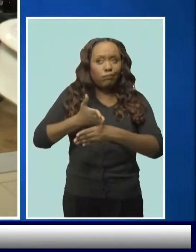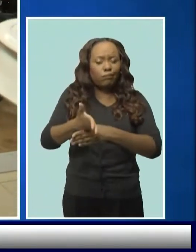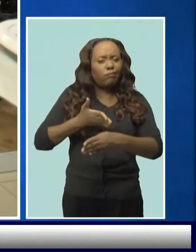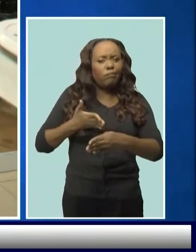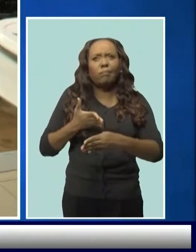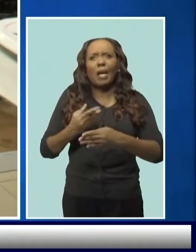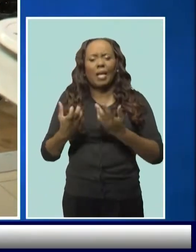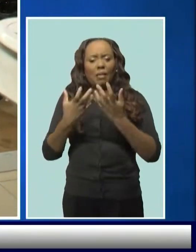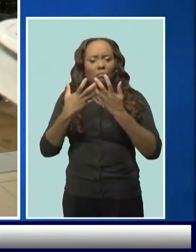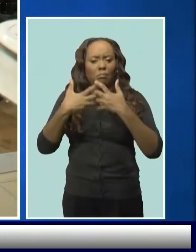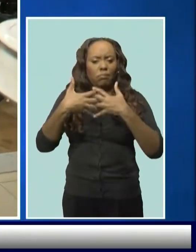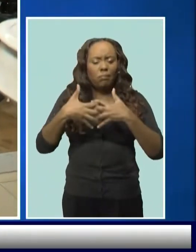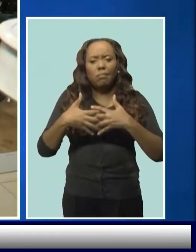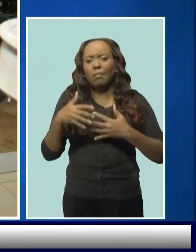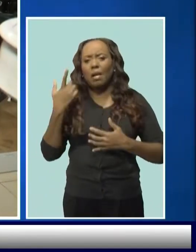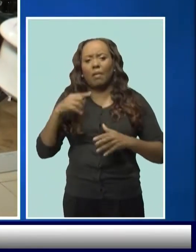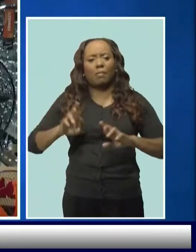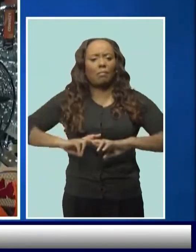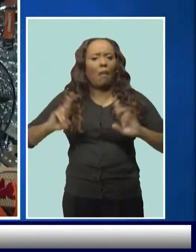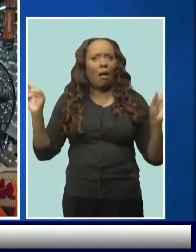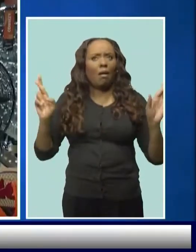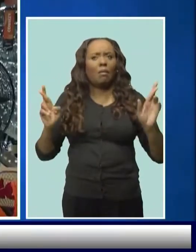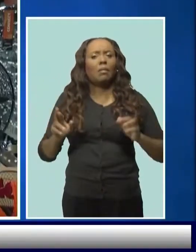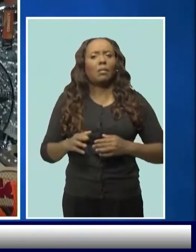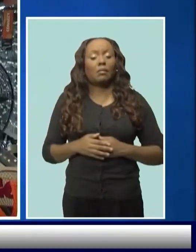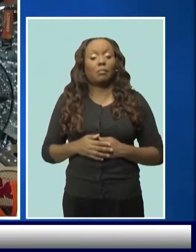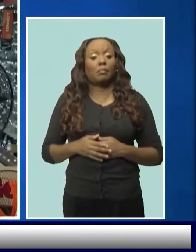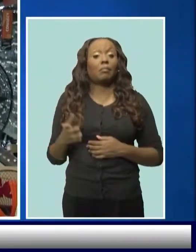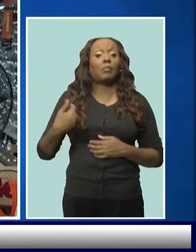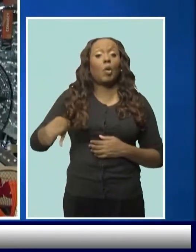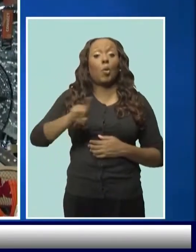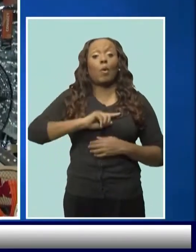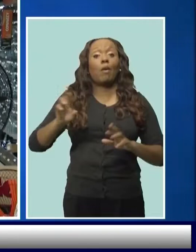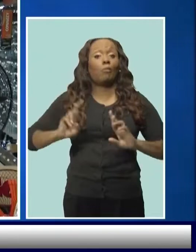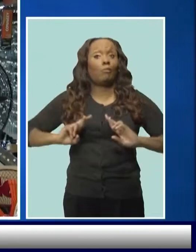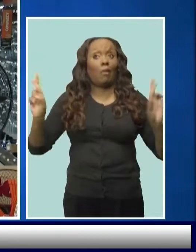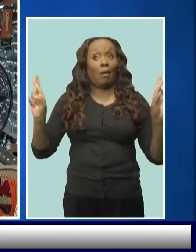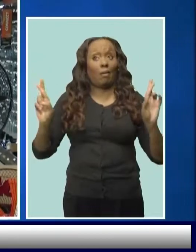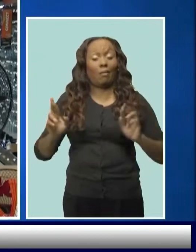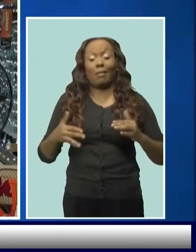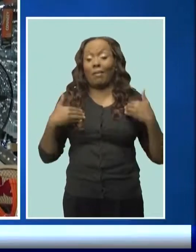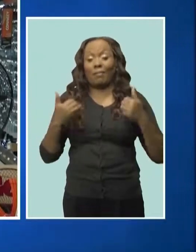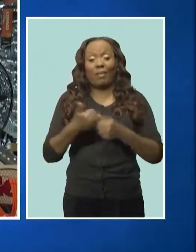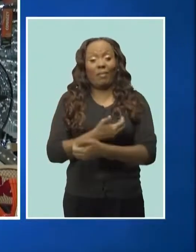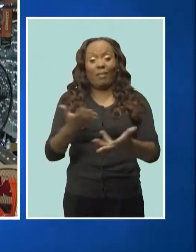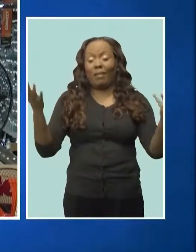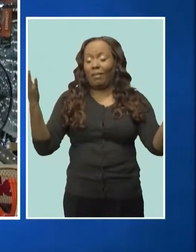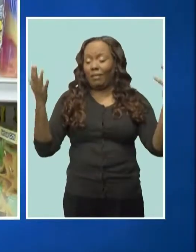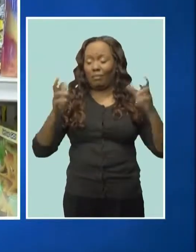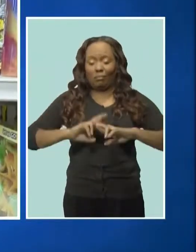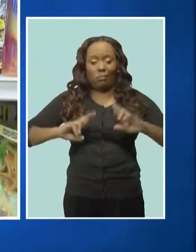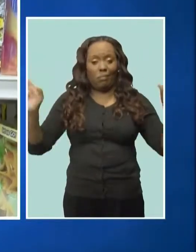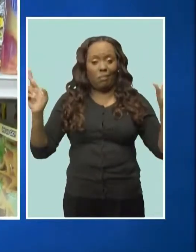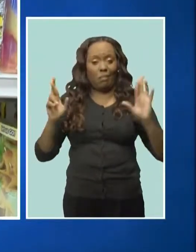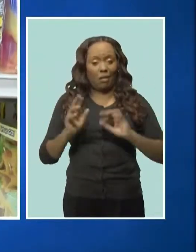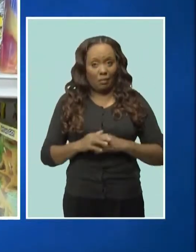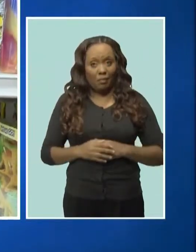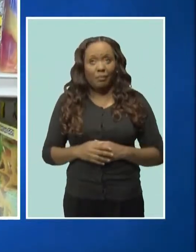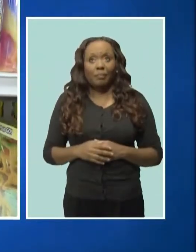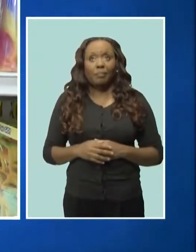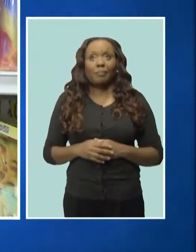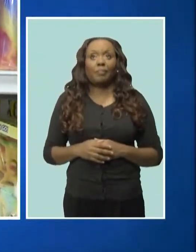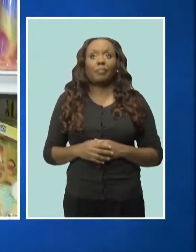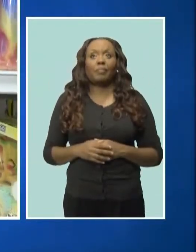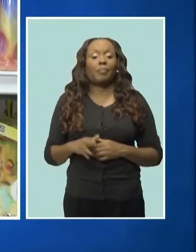generators to prep themselves for the season. We are ready. We have everything on hand. We are well prepared. All hardware